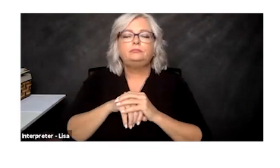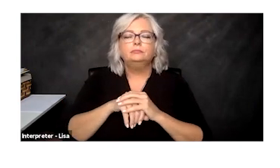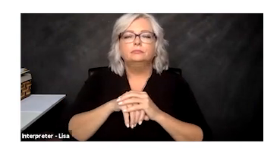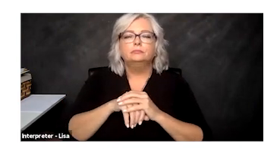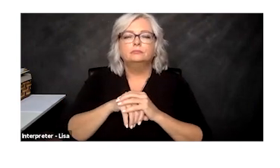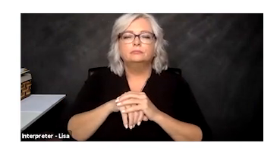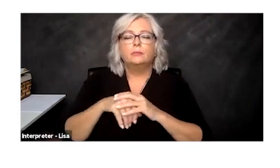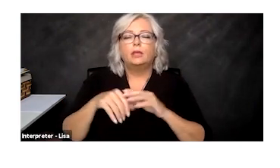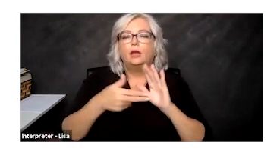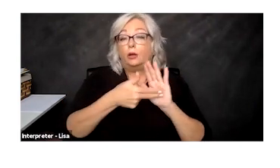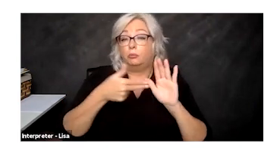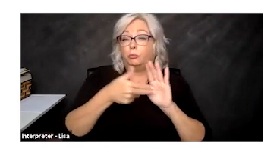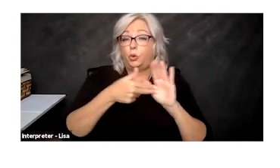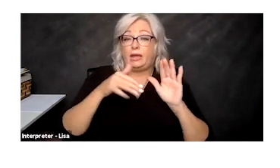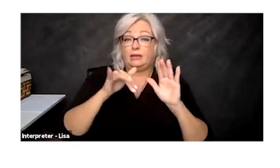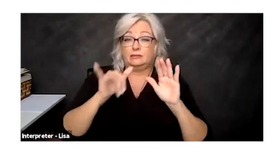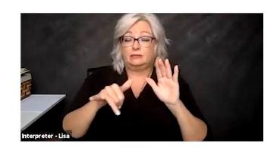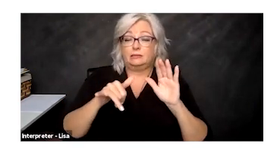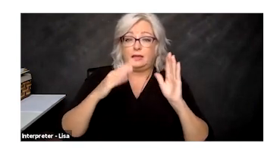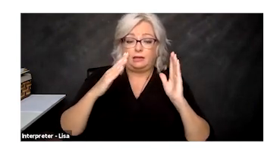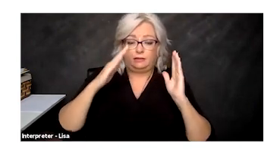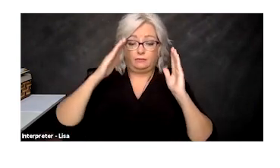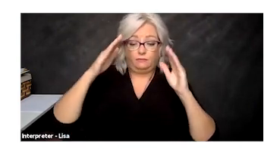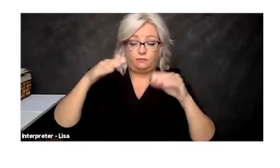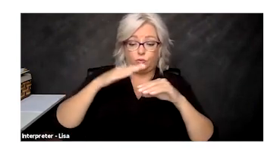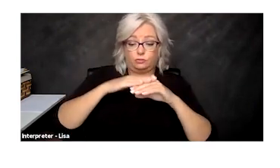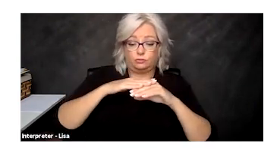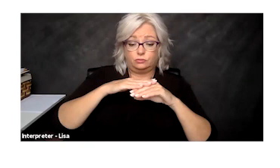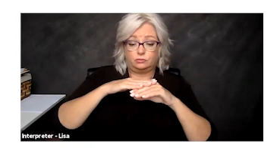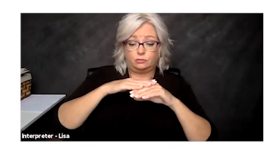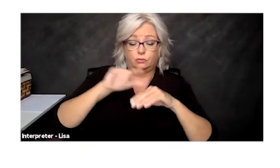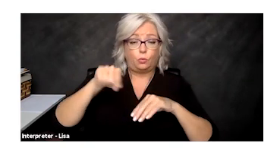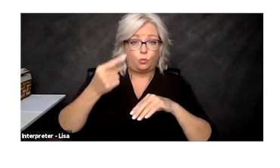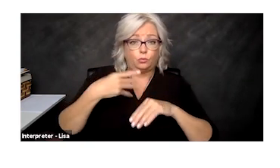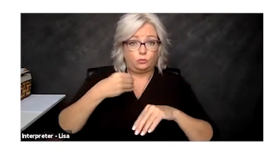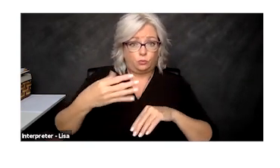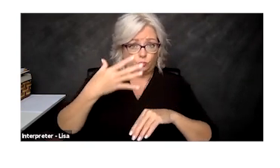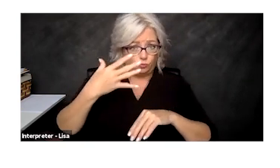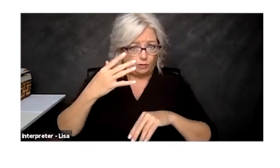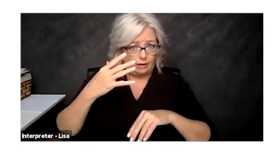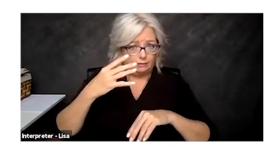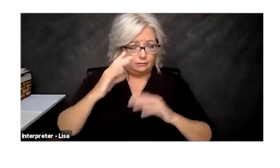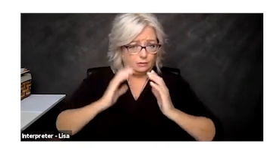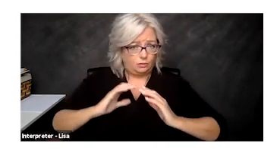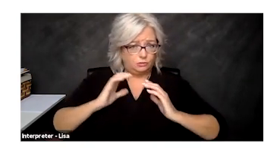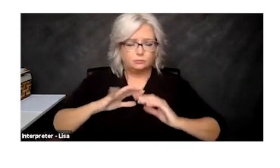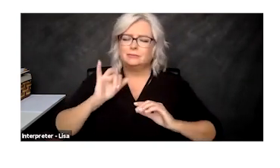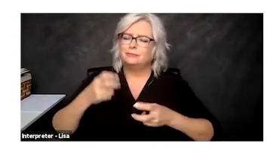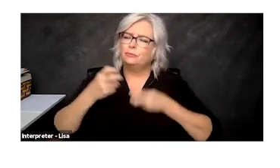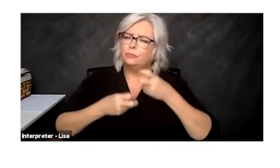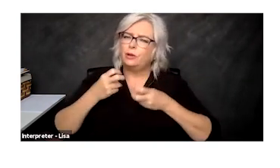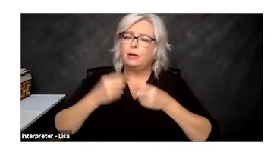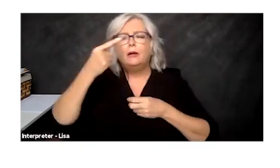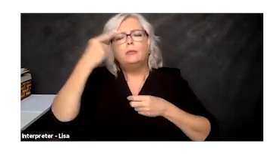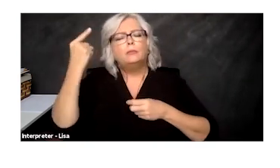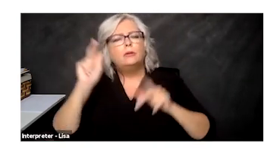that brands who tend to shape their marketing solely around white customers are also problematic, because Black people also want to shop for things.